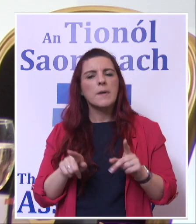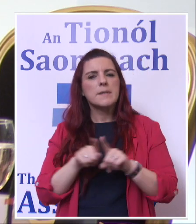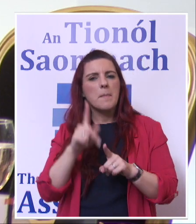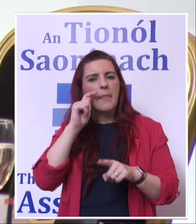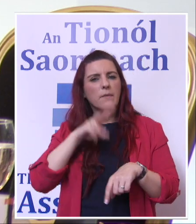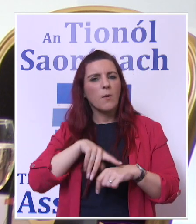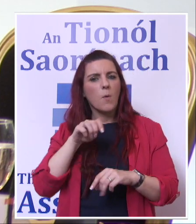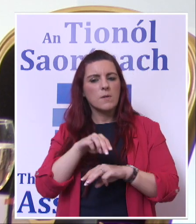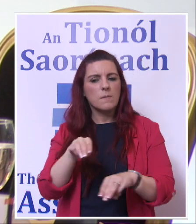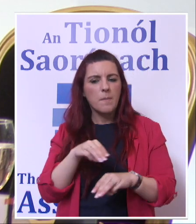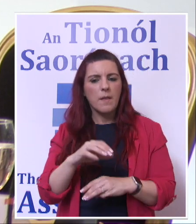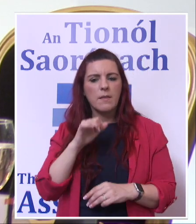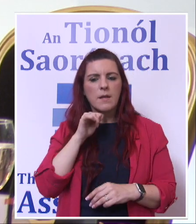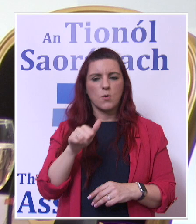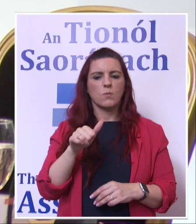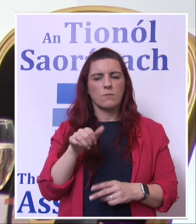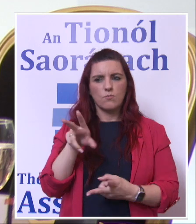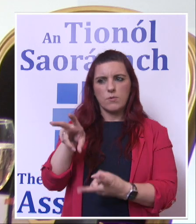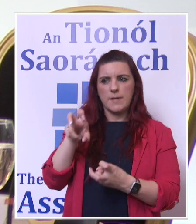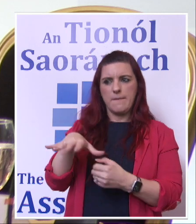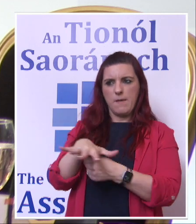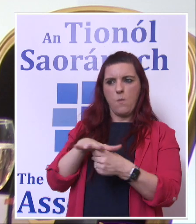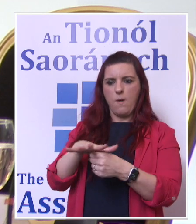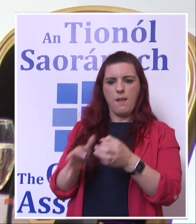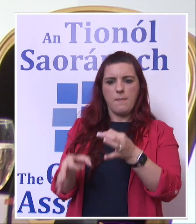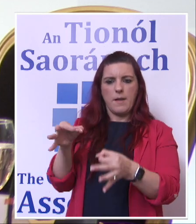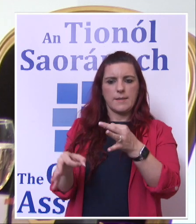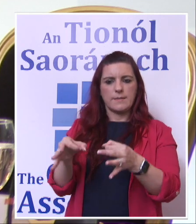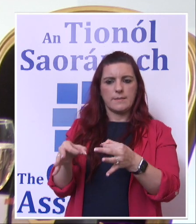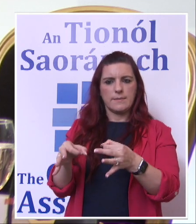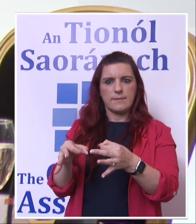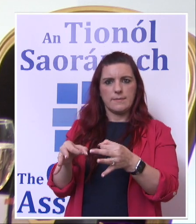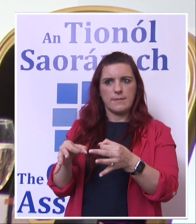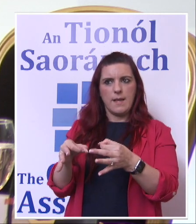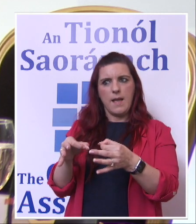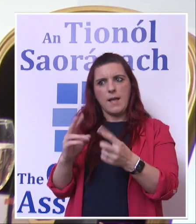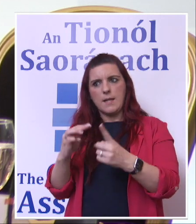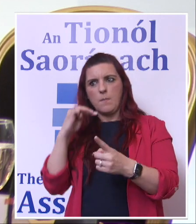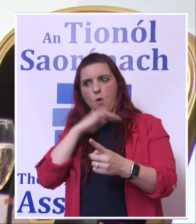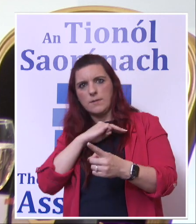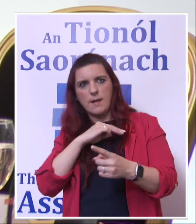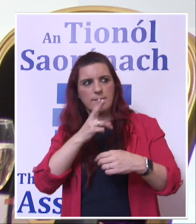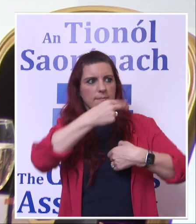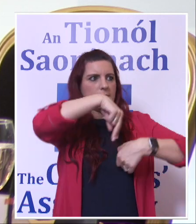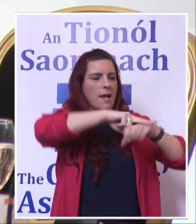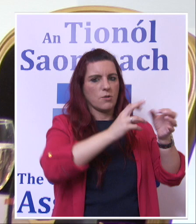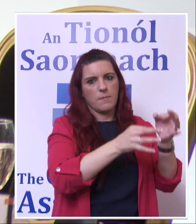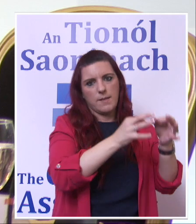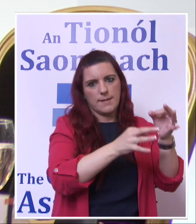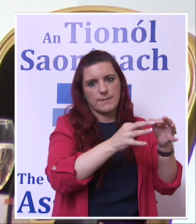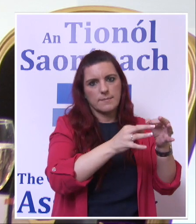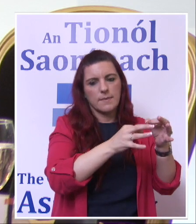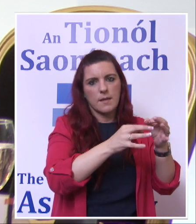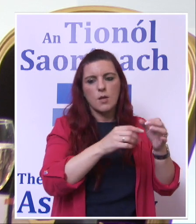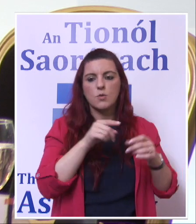most people, they don't perceive local politics to be as important as national politics.